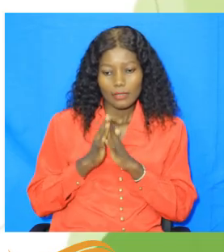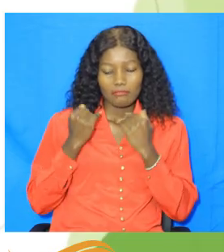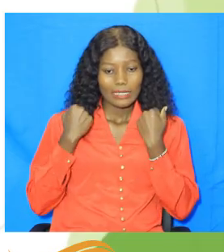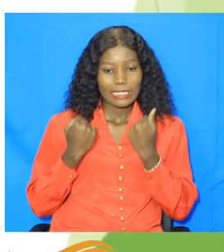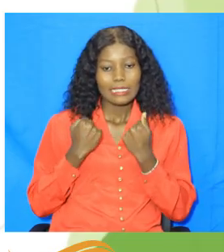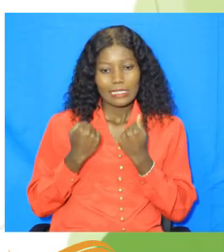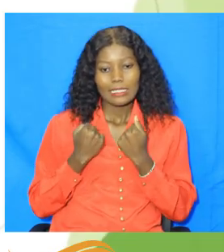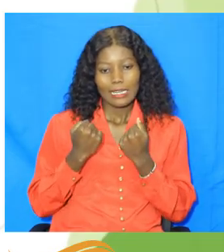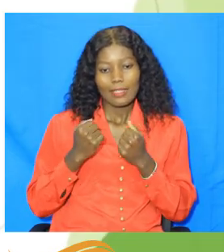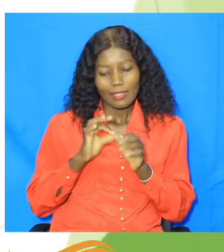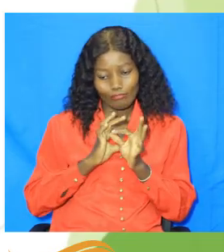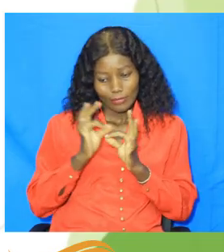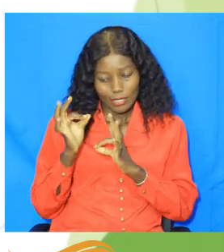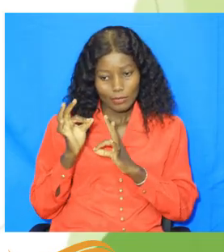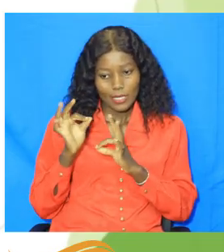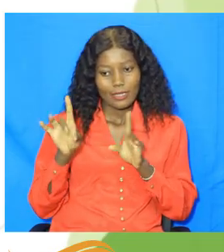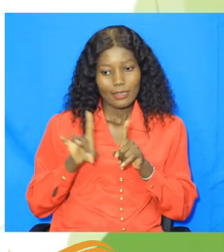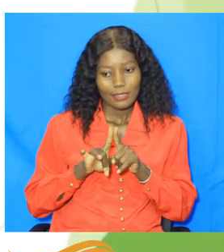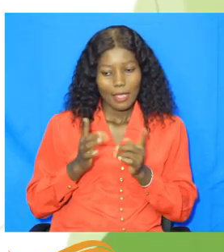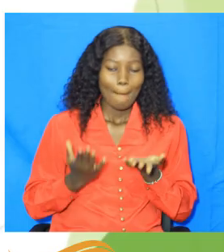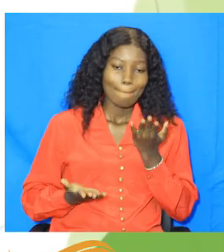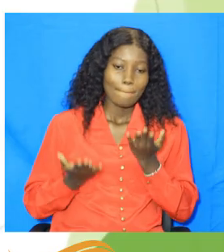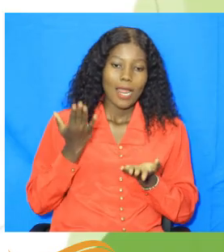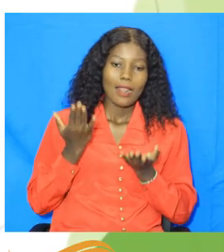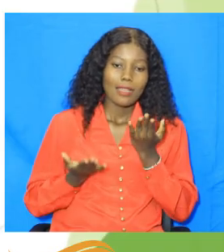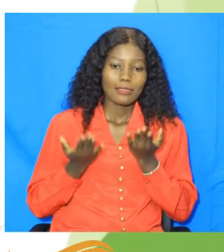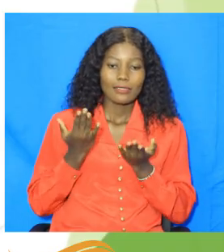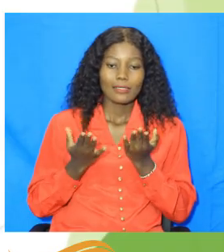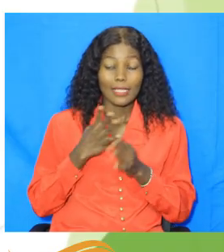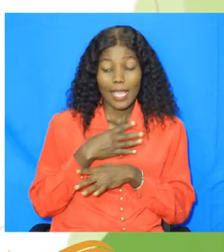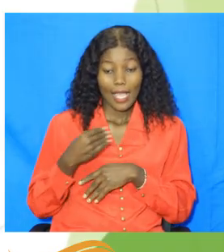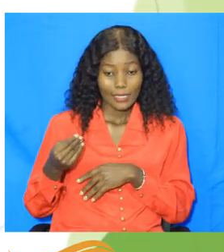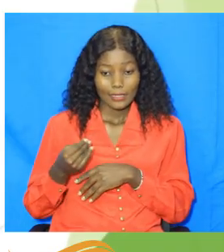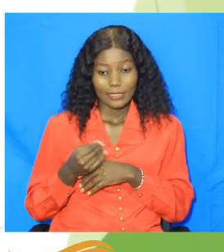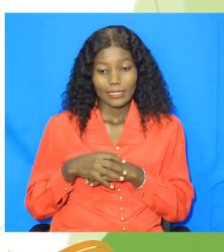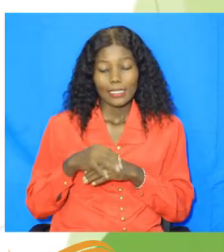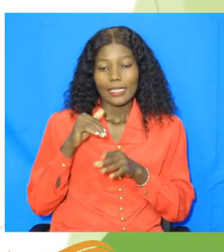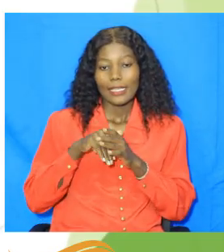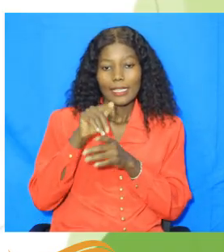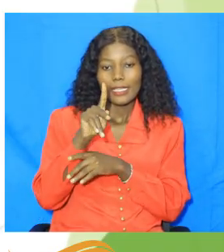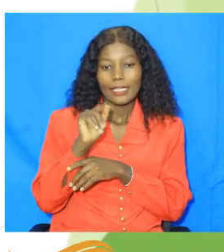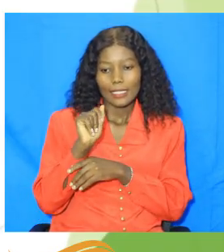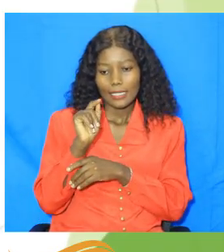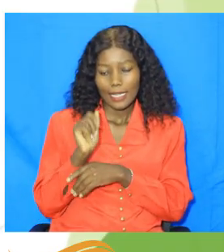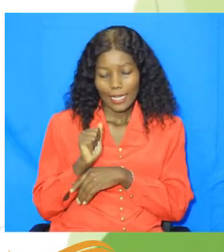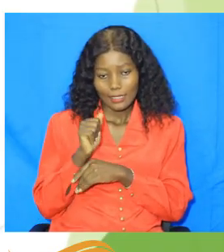strength, speed, and balance. And in kata, we